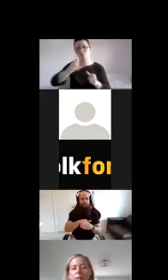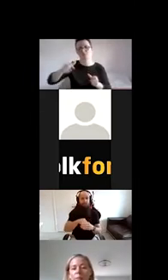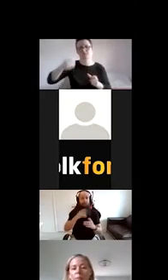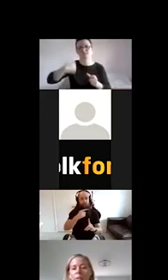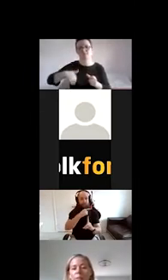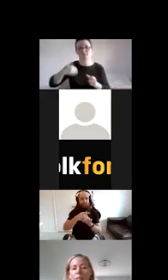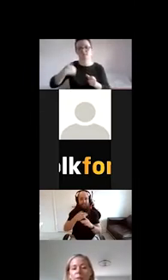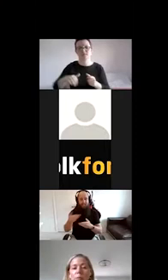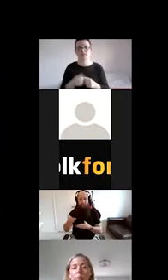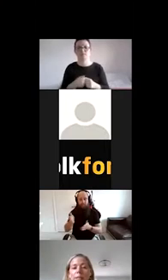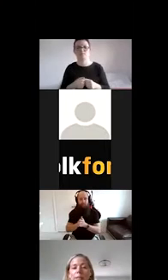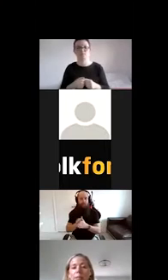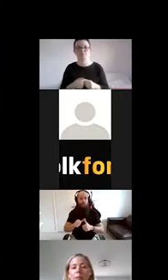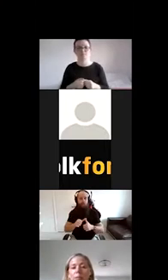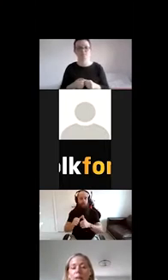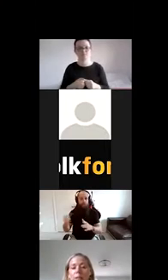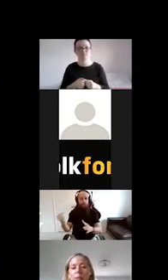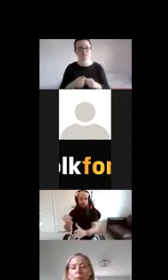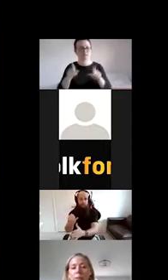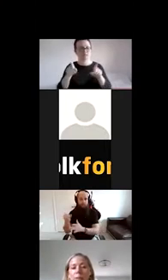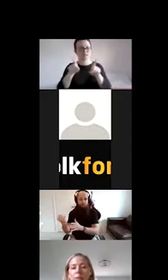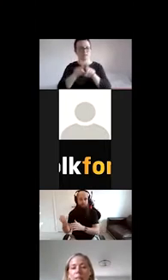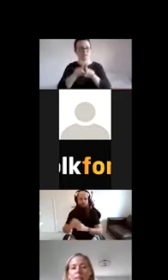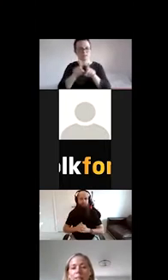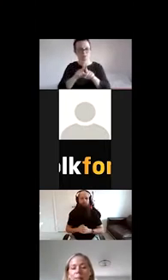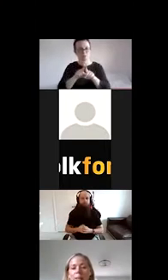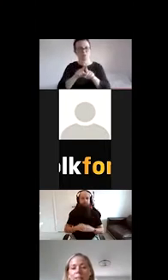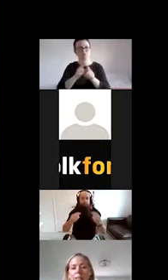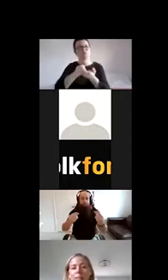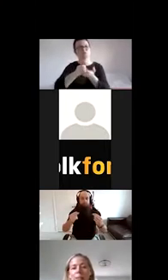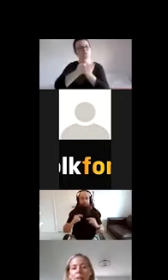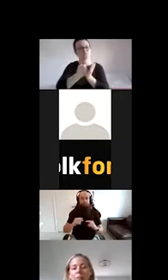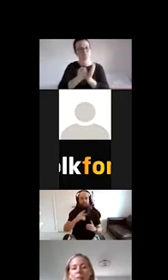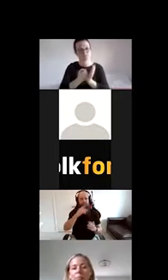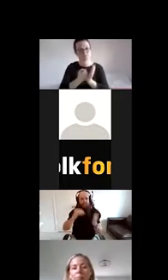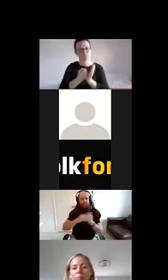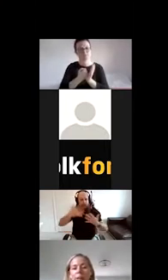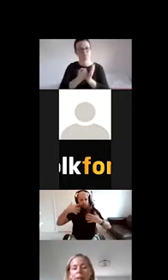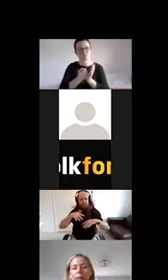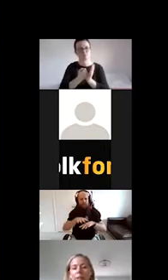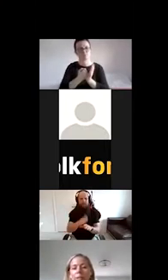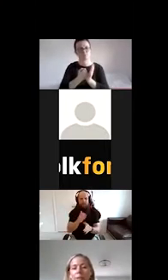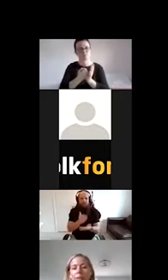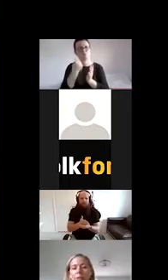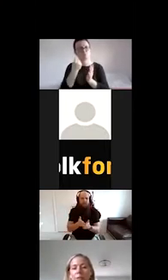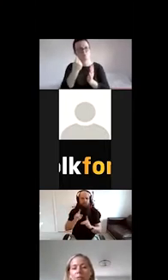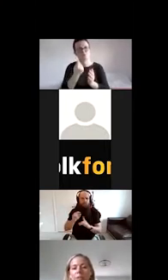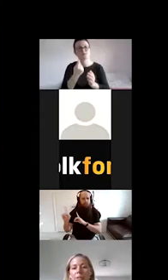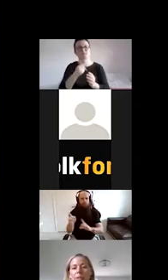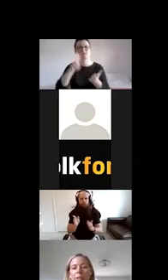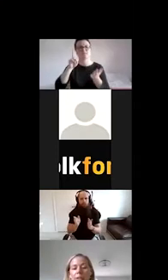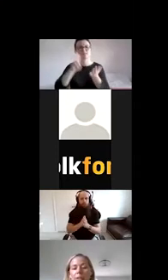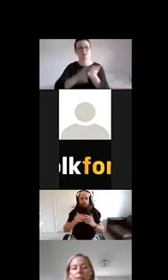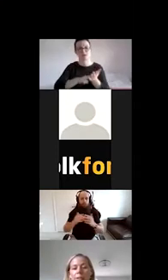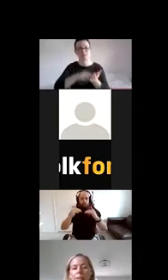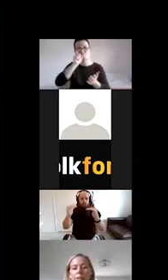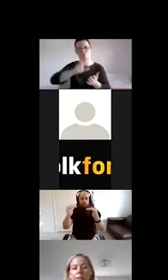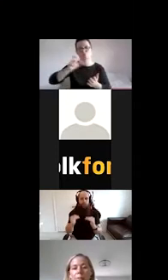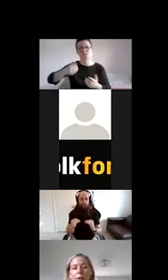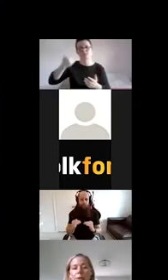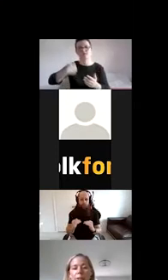it's positive to mainstream the rights of persons with disabilities into every institutional strategy